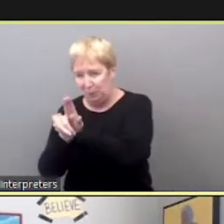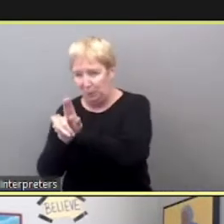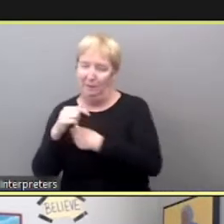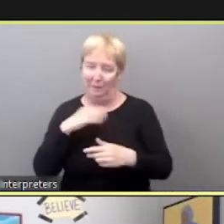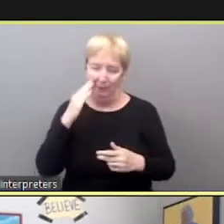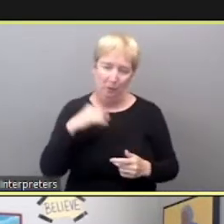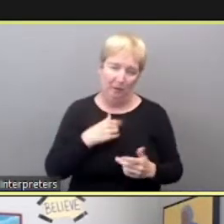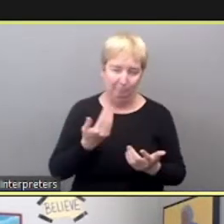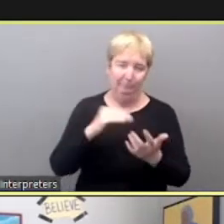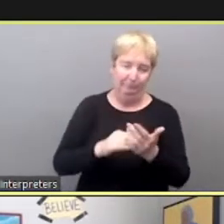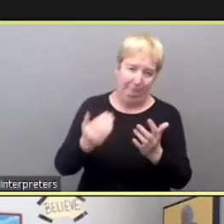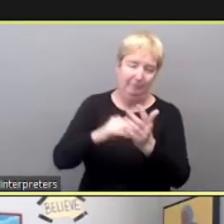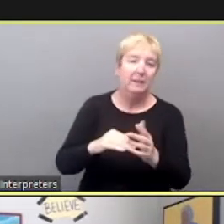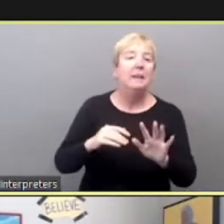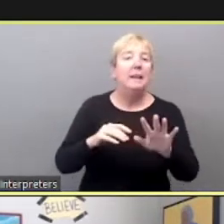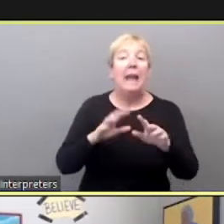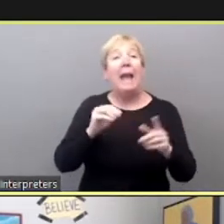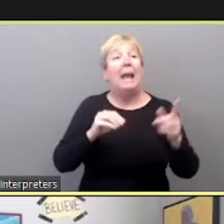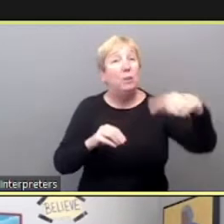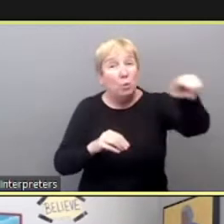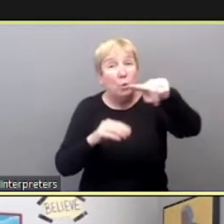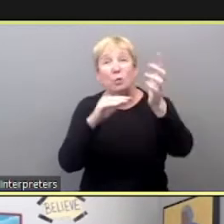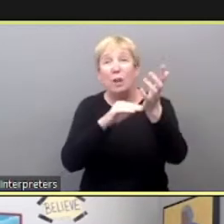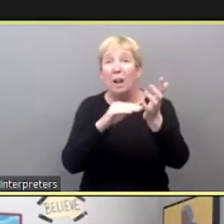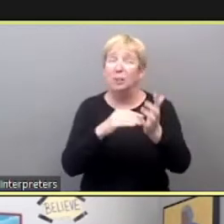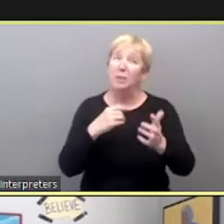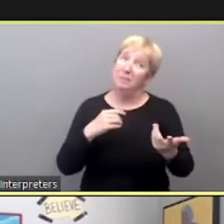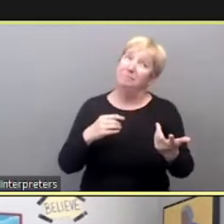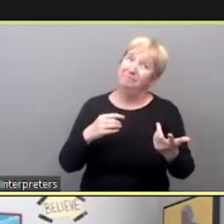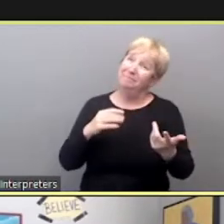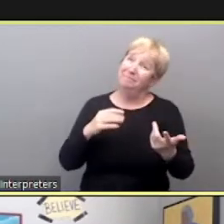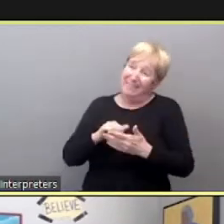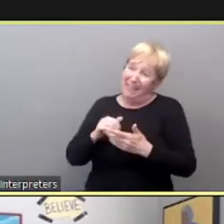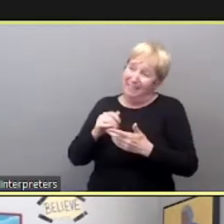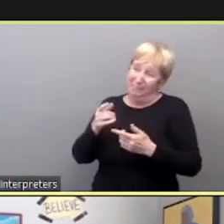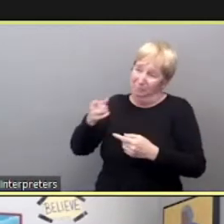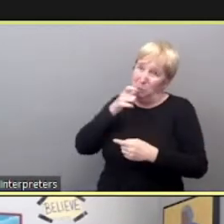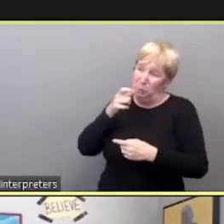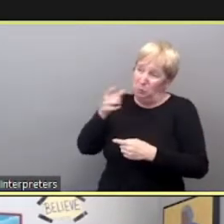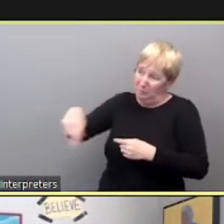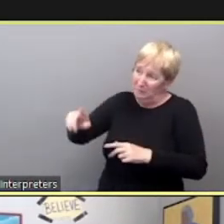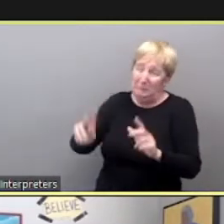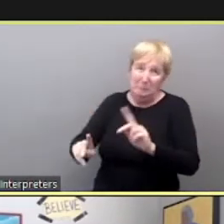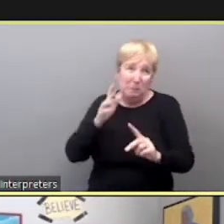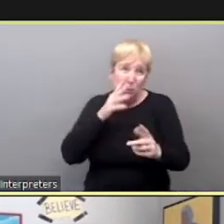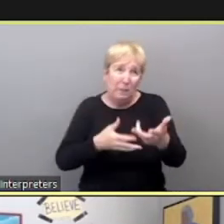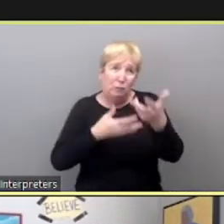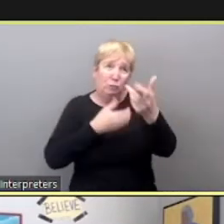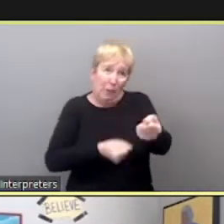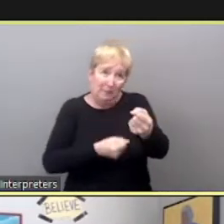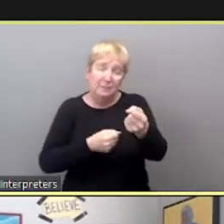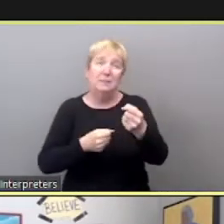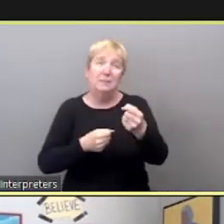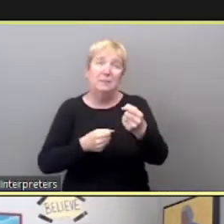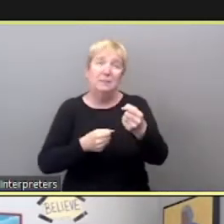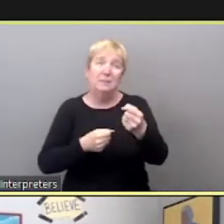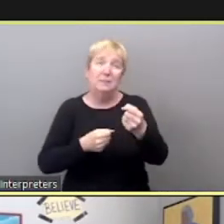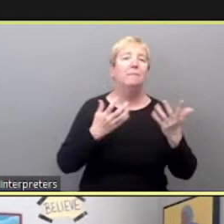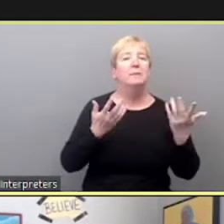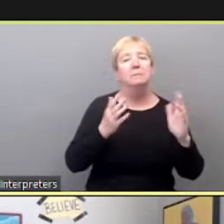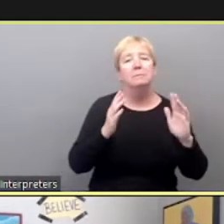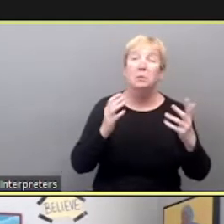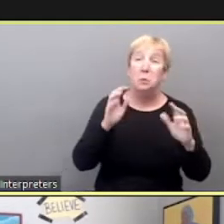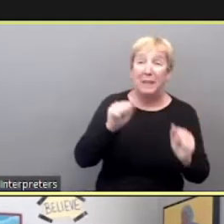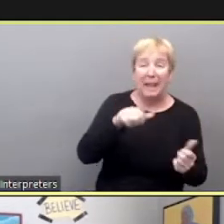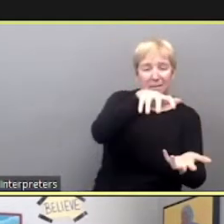And medical providers, you guys are the #1 trusted source for vaccine advice. And yeah, we have smaller packages up to 10